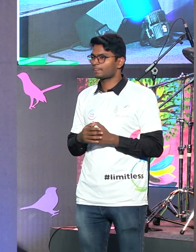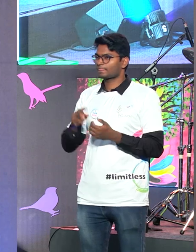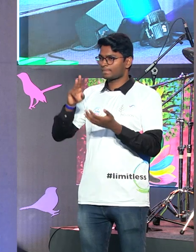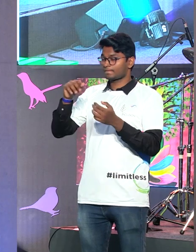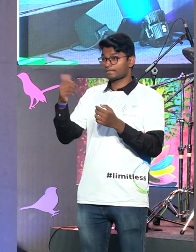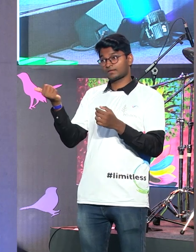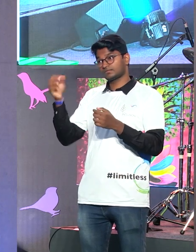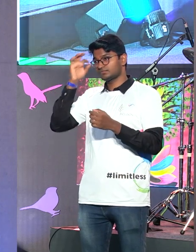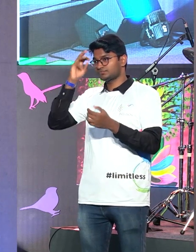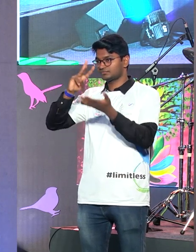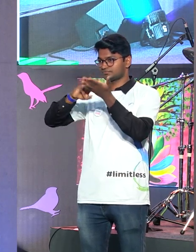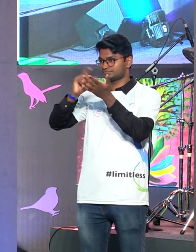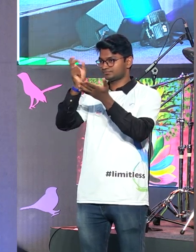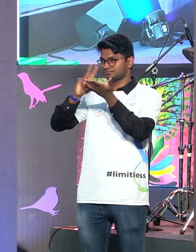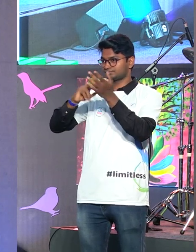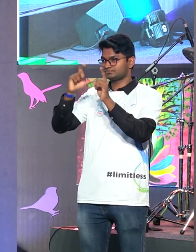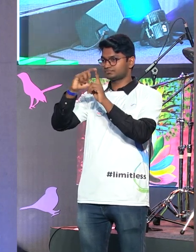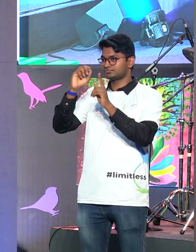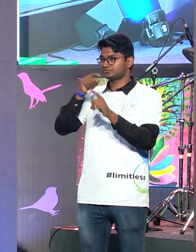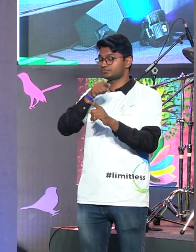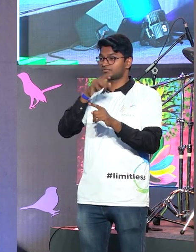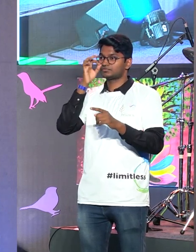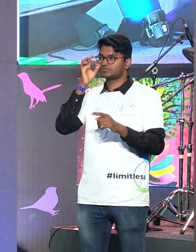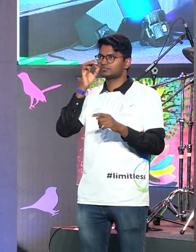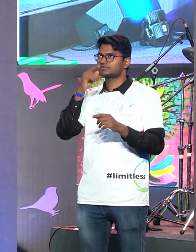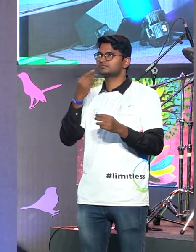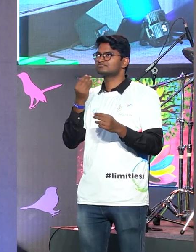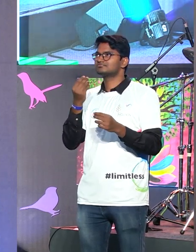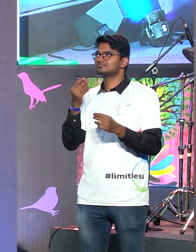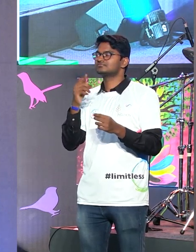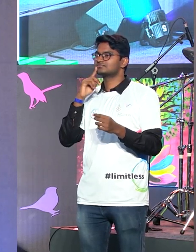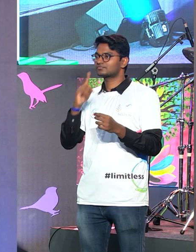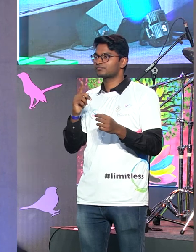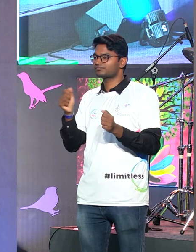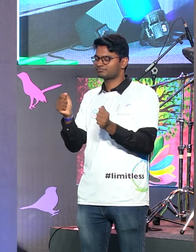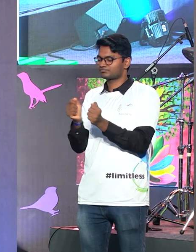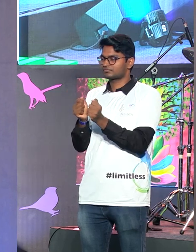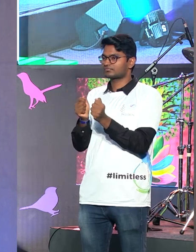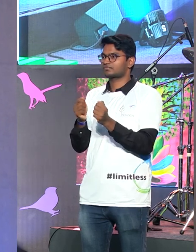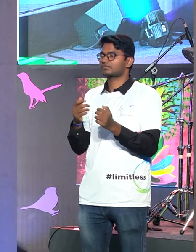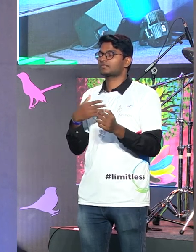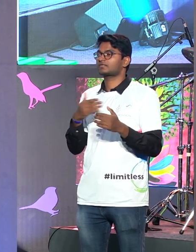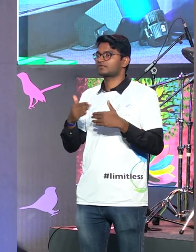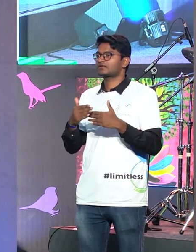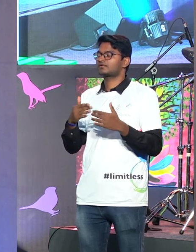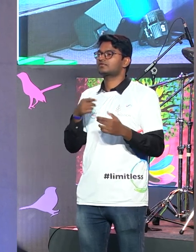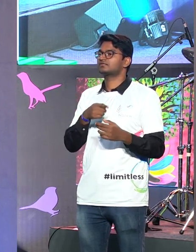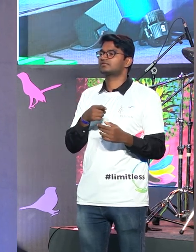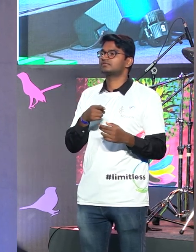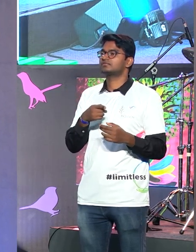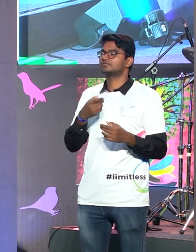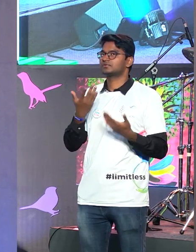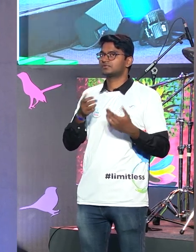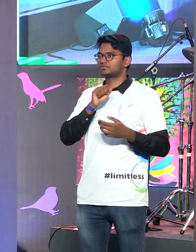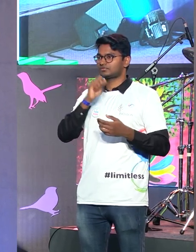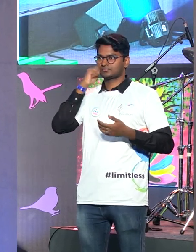much closer to reality, but even there, I had no clue how he spoke to his wife. What did they talk in their bedroom? How did